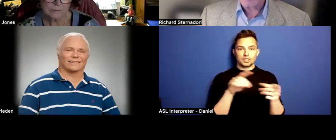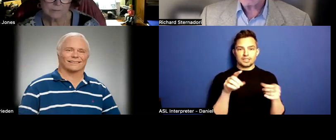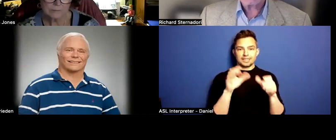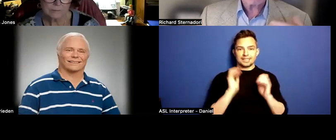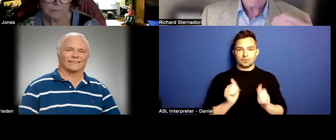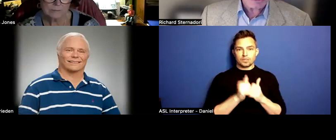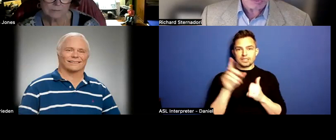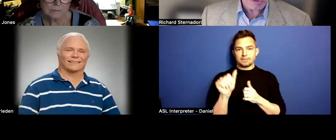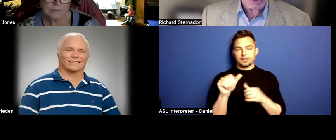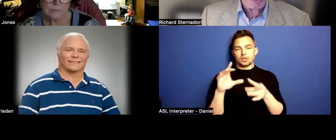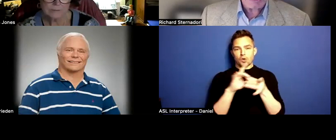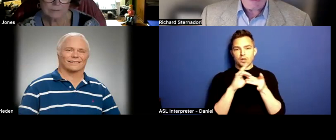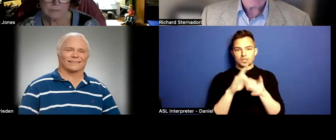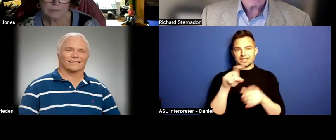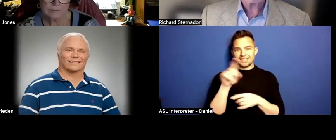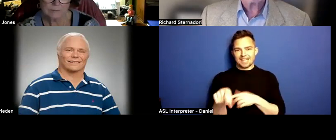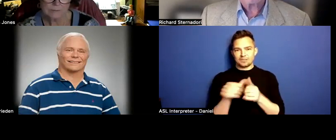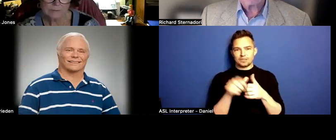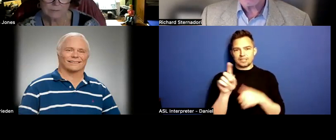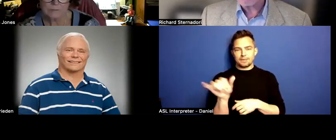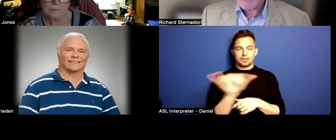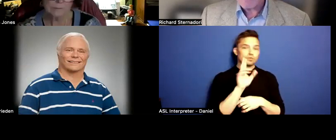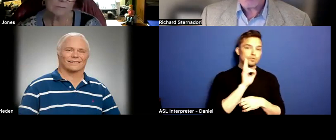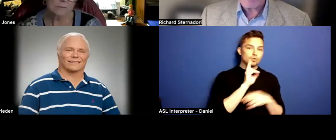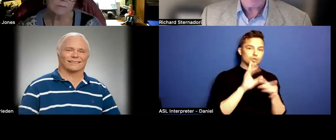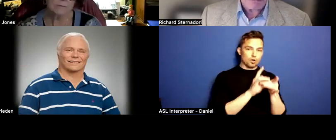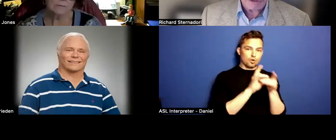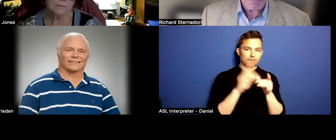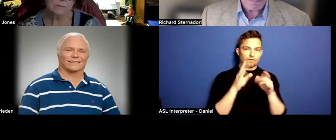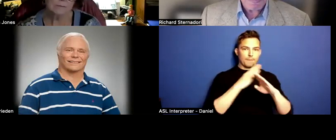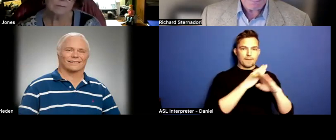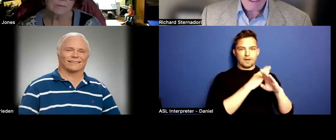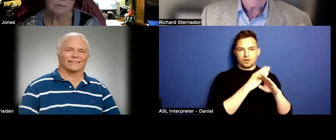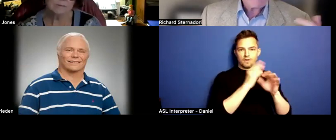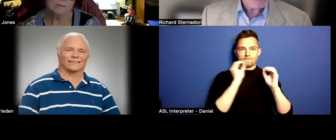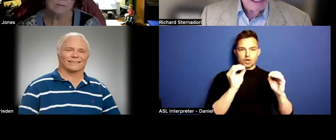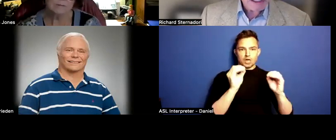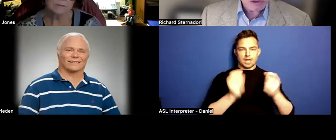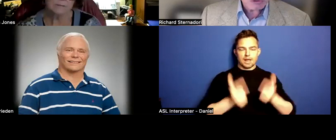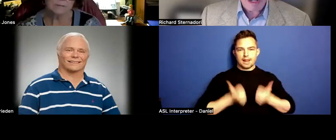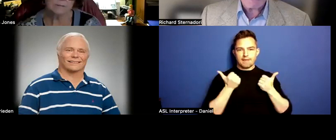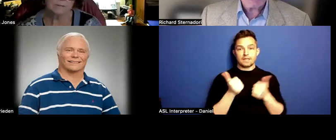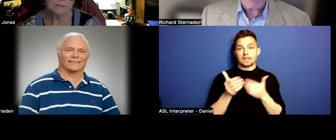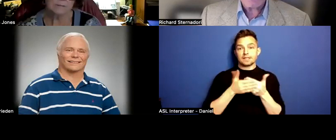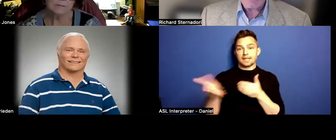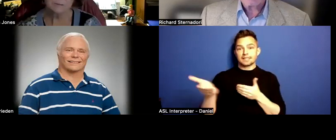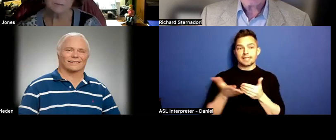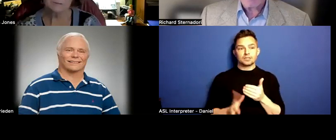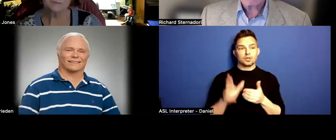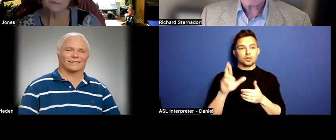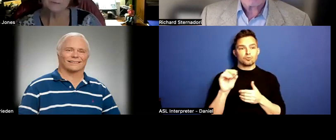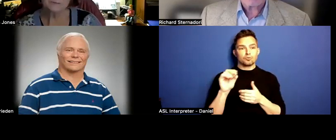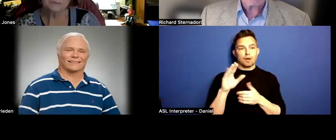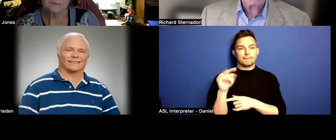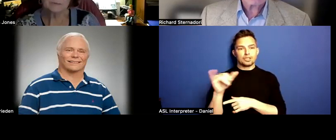the Coalition of Texans with Disabilities, and the Houston Coalition for Barrier-Free Living. Our next guest is Robin Jones, the